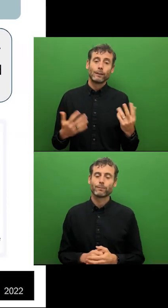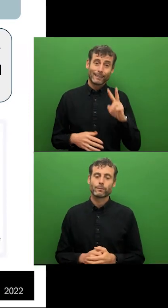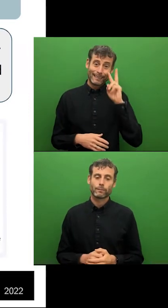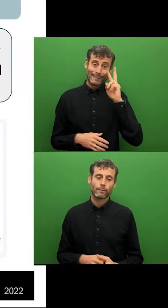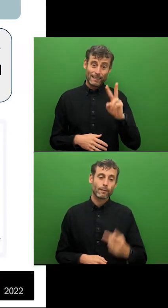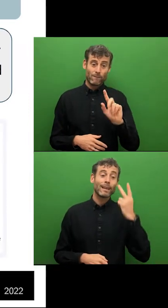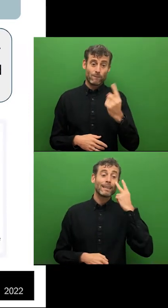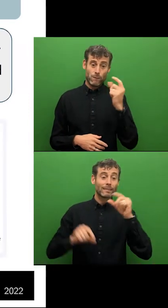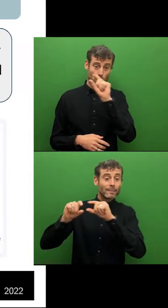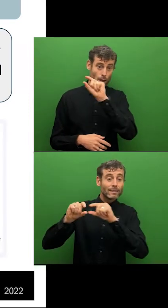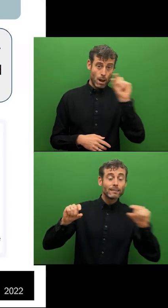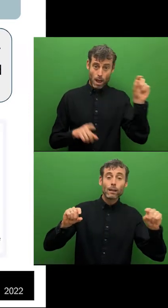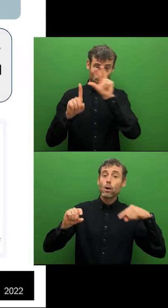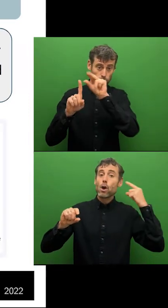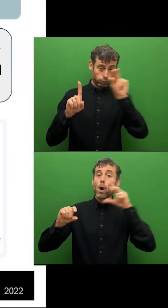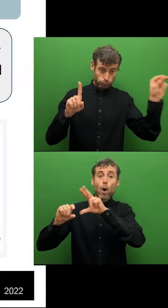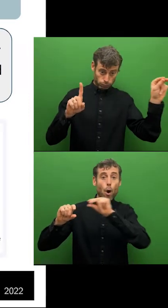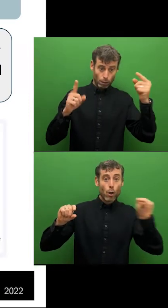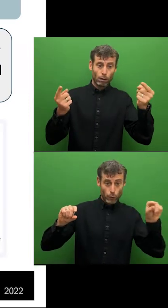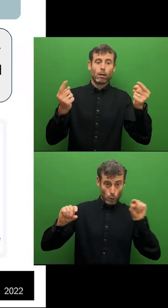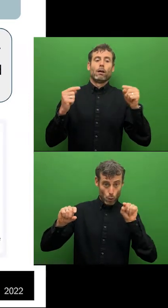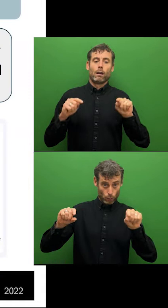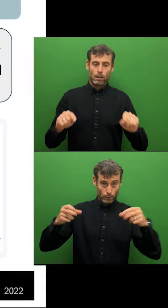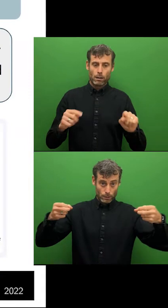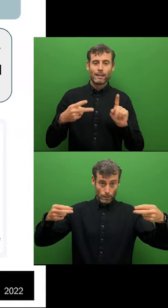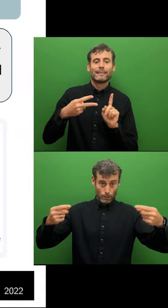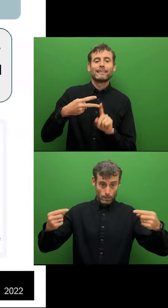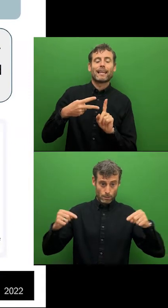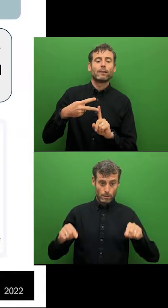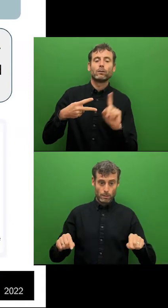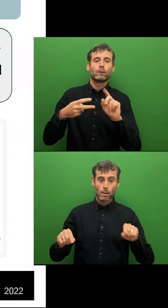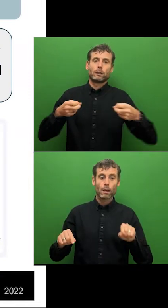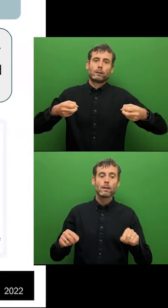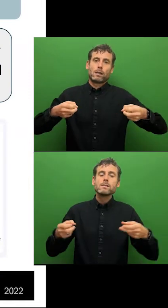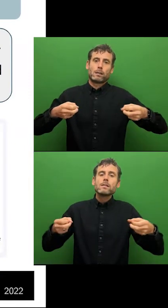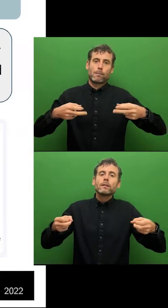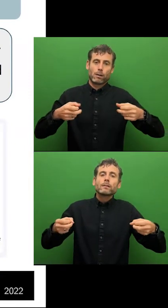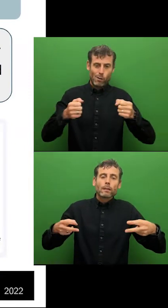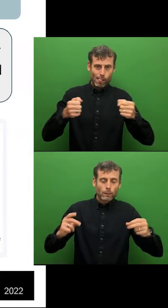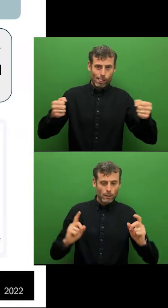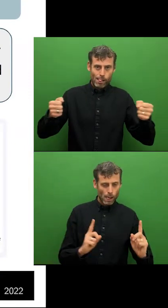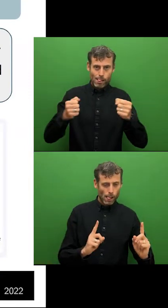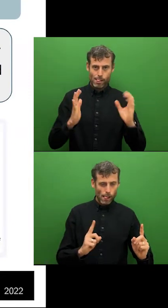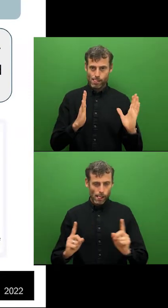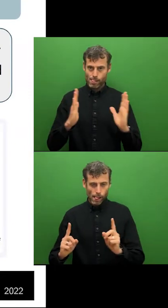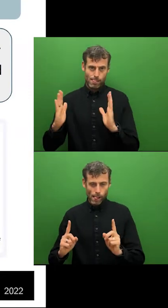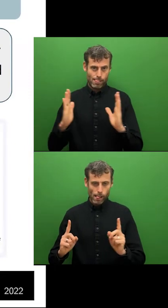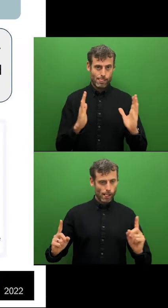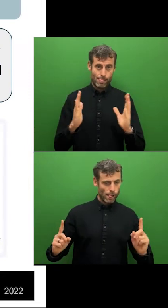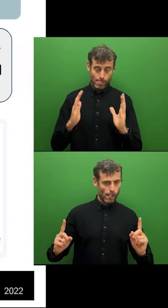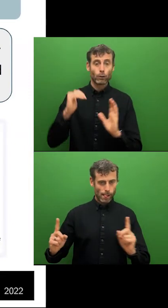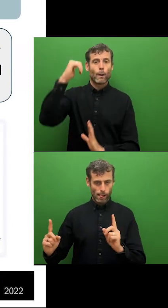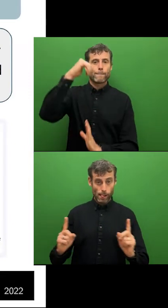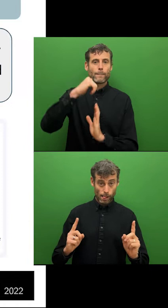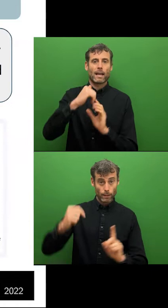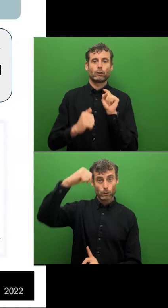In this figure, the first line shows the audio aligned subtitles. In the second line, the subtitles have been manually shifted and